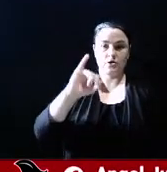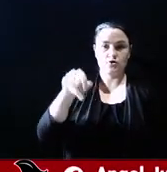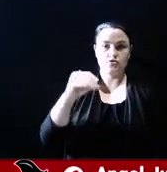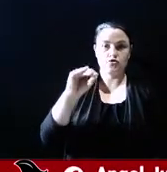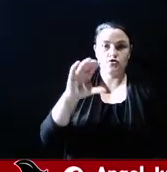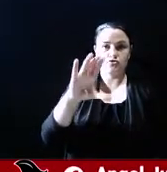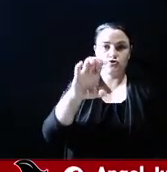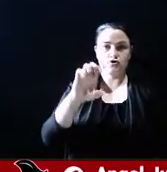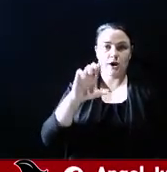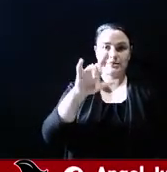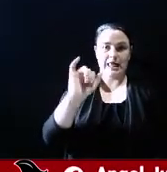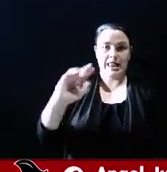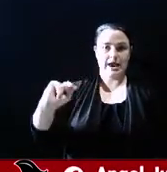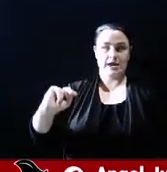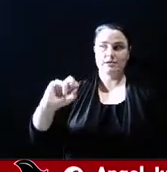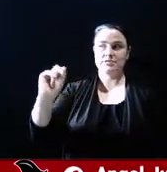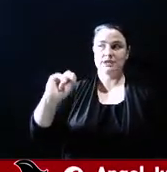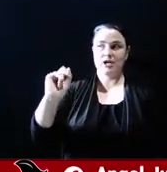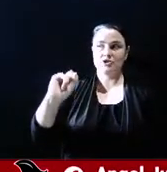Jocelyn Nicole Sanchez.